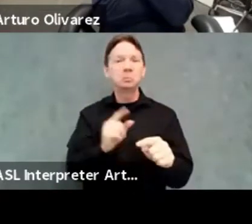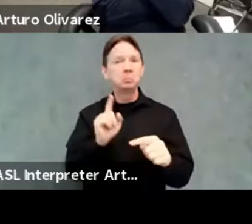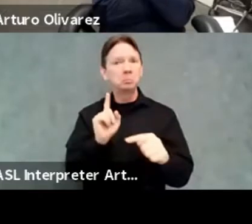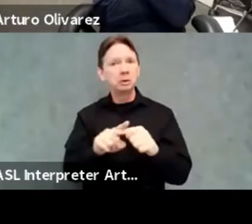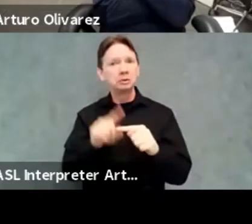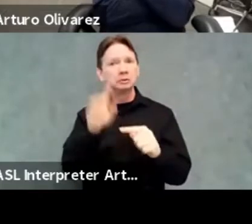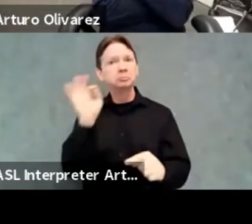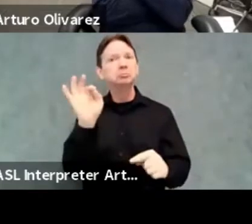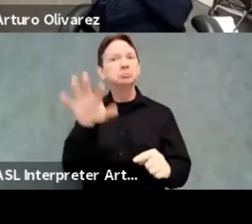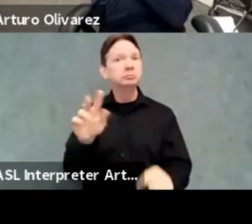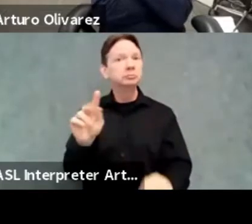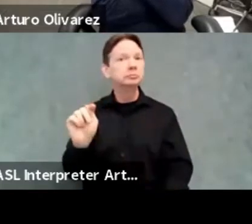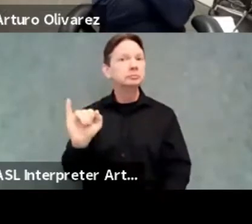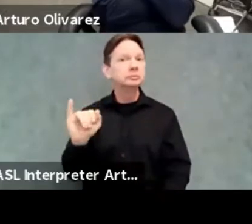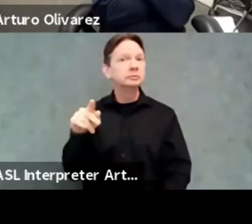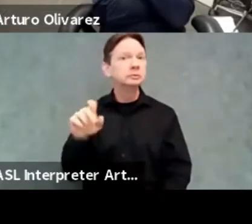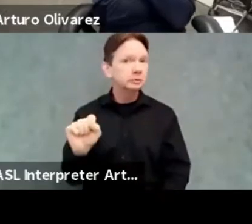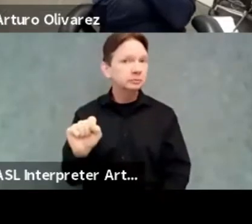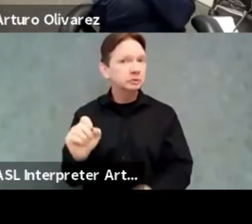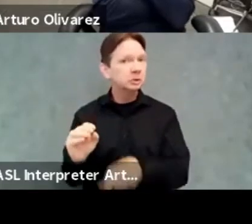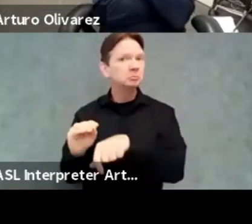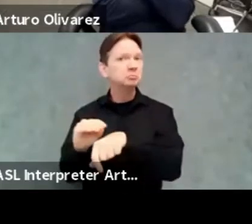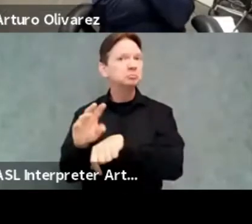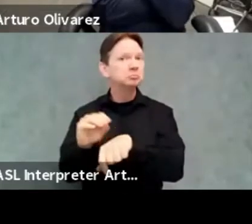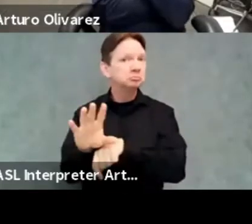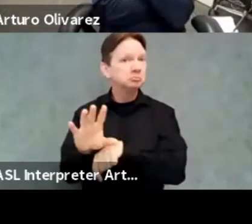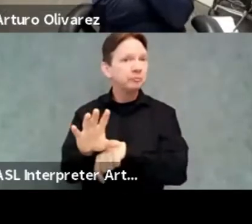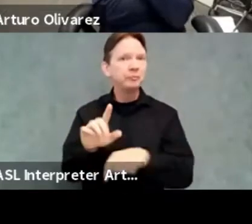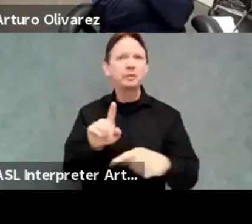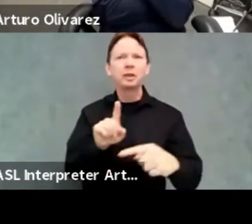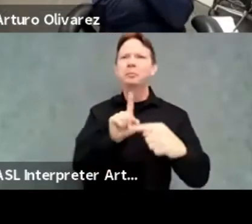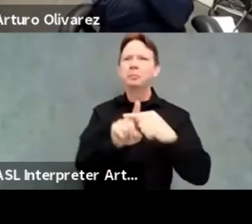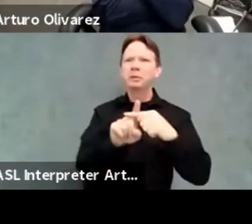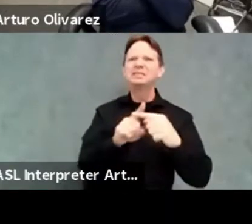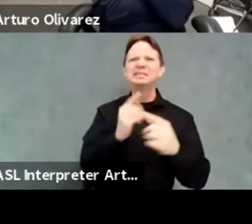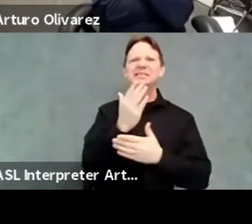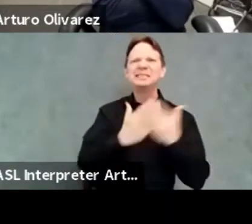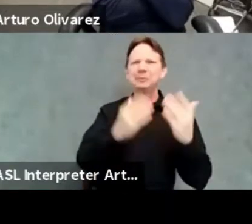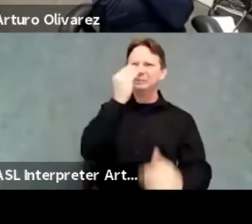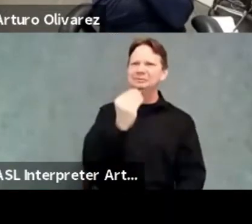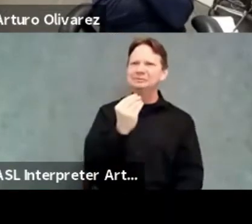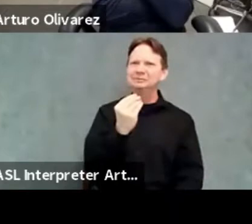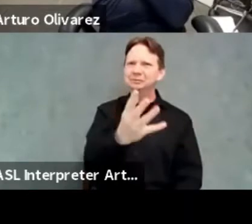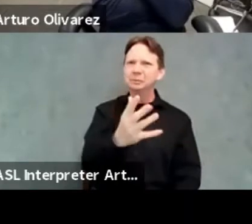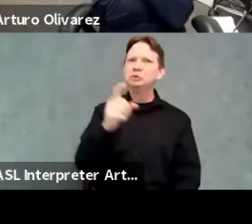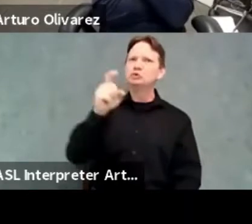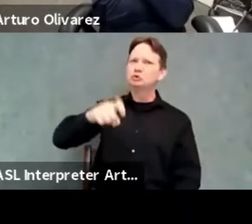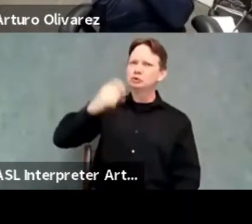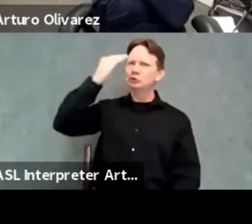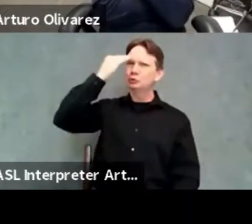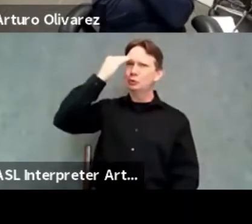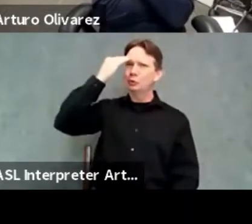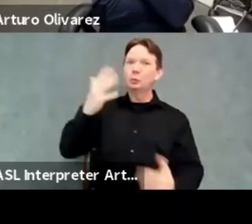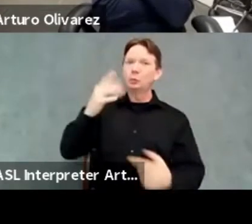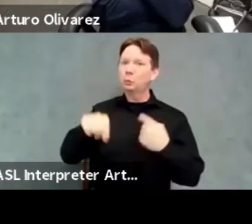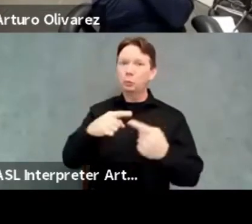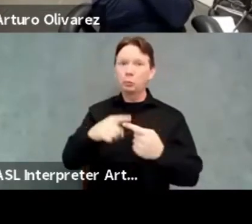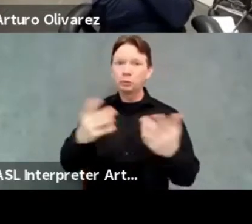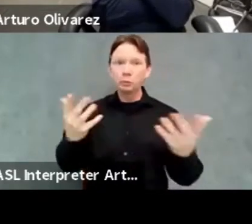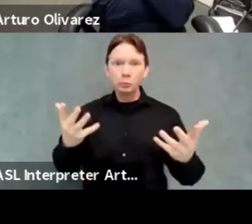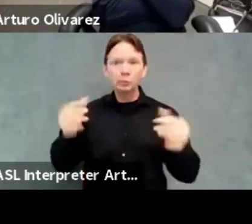some guidelines about, as a SIG, things you should know about when tweeting or putting a post on Facebook as a